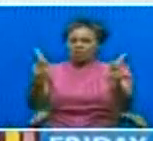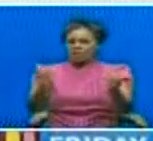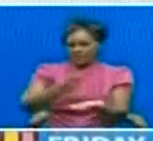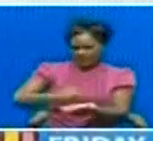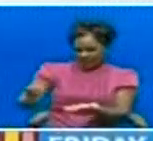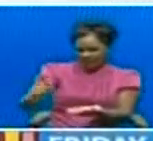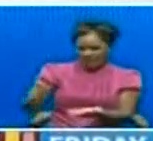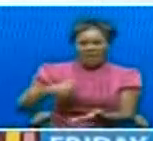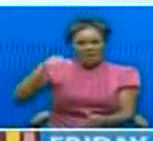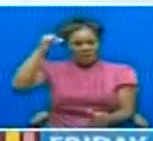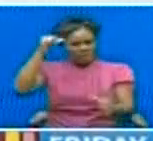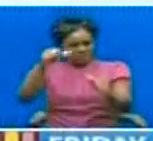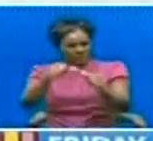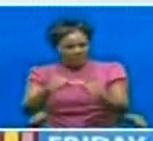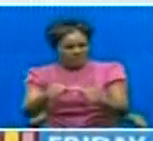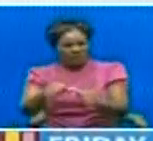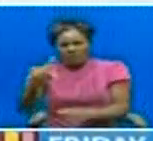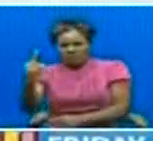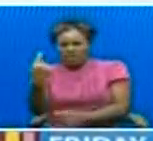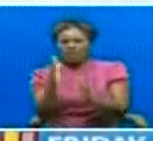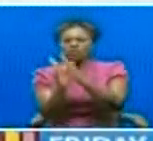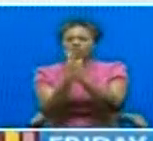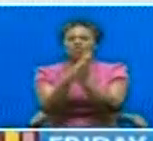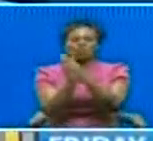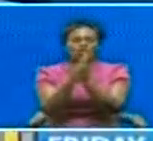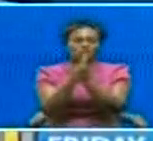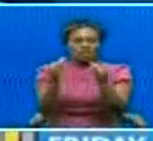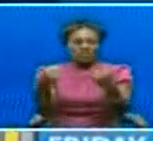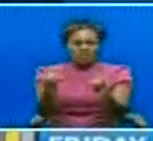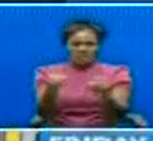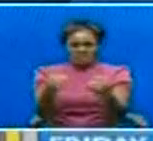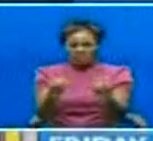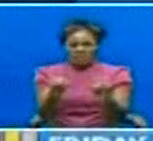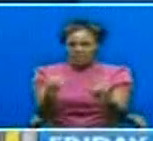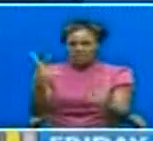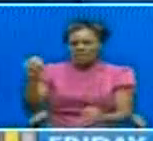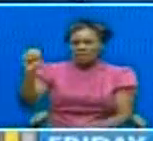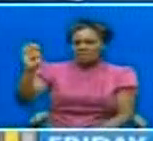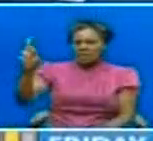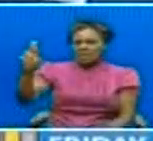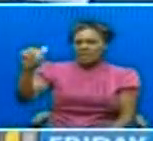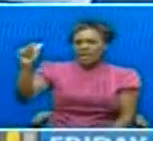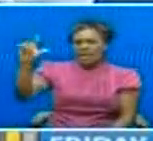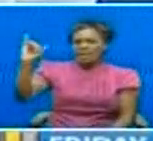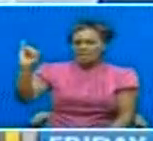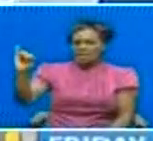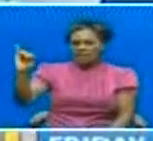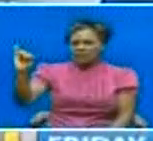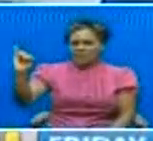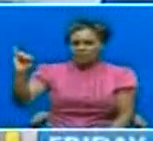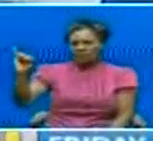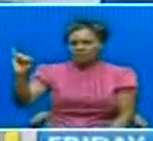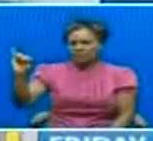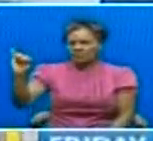write. So I remember I wrote my first story. They told me, try and get for us Merali. Merali rarely does interviews, rarely